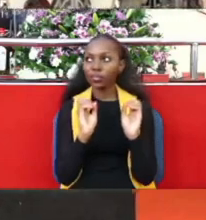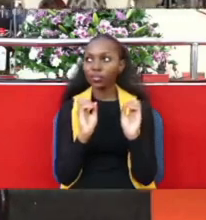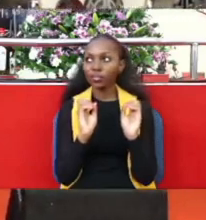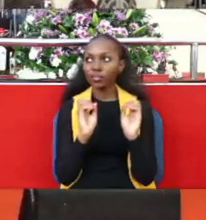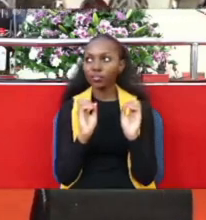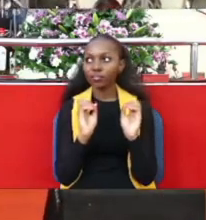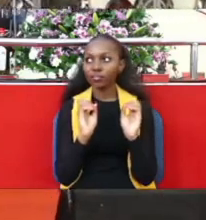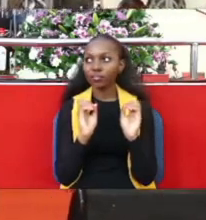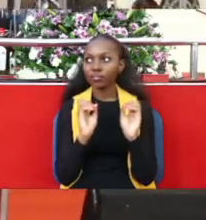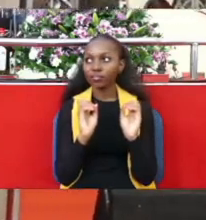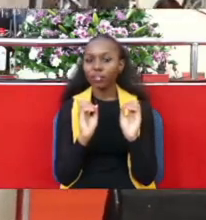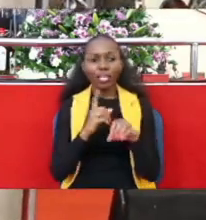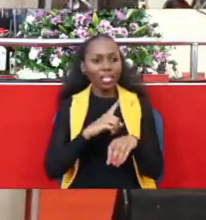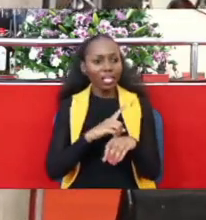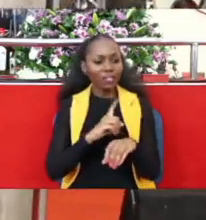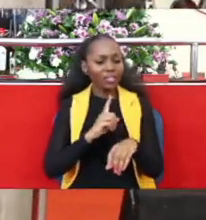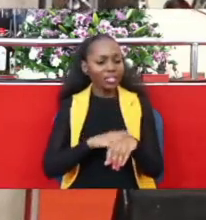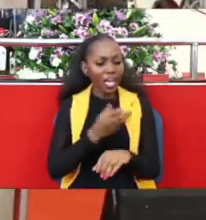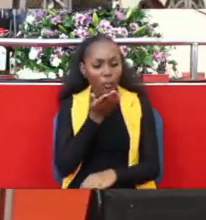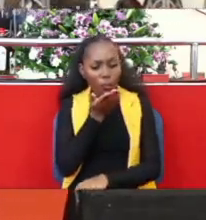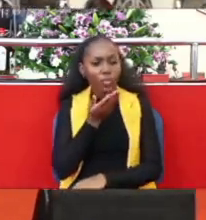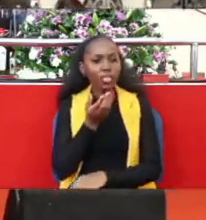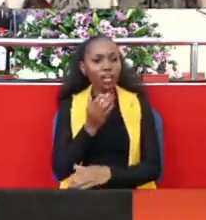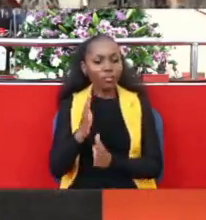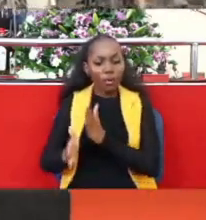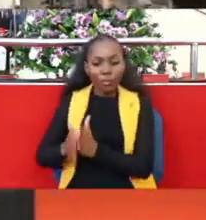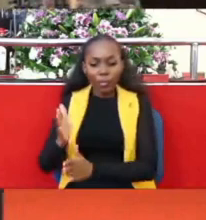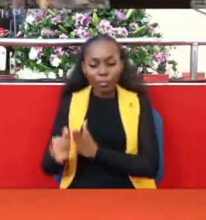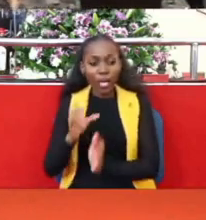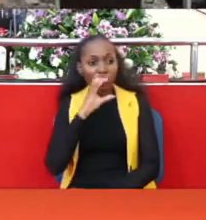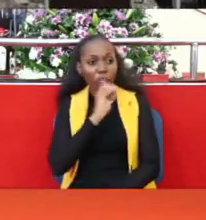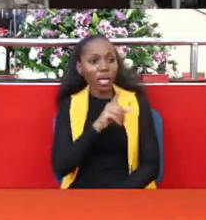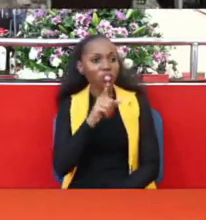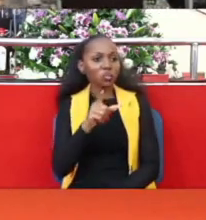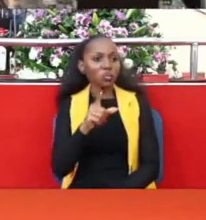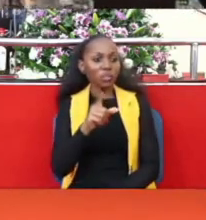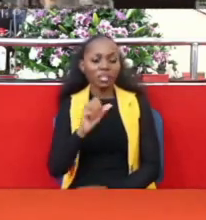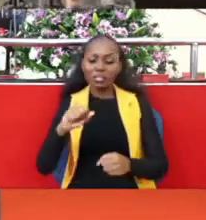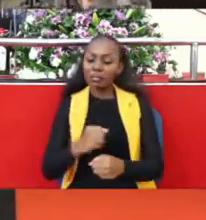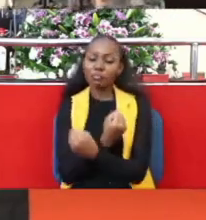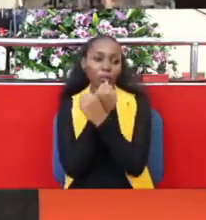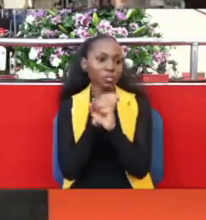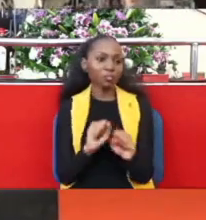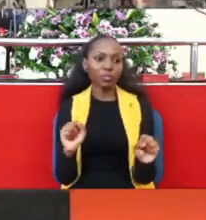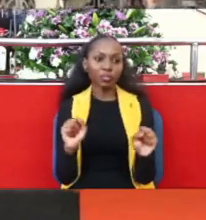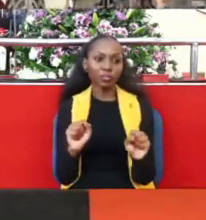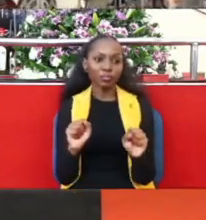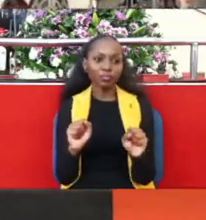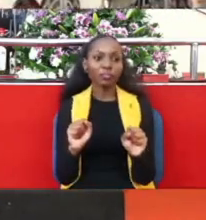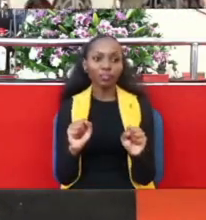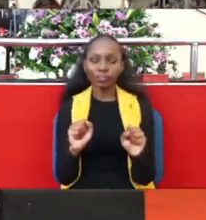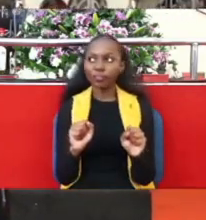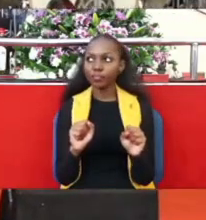prepare 7 altars with 7 sacrifices, you are not cursable. Hata wakitayarisha madhabahu saba na madhabahu.